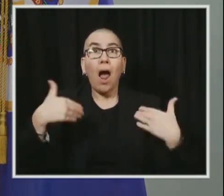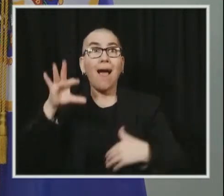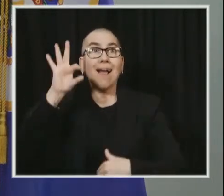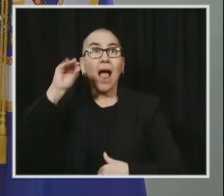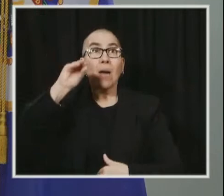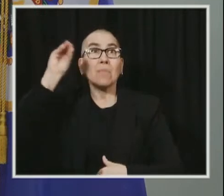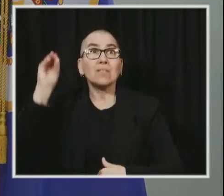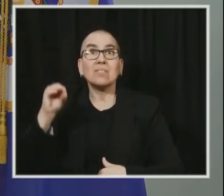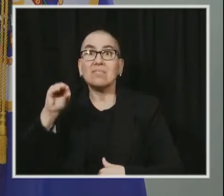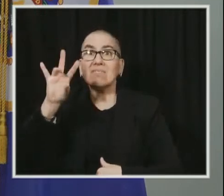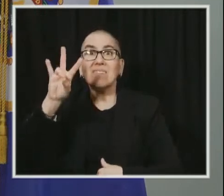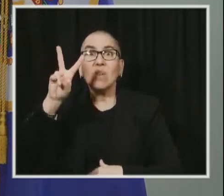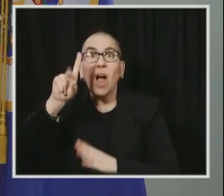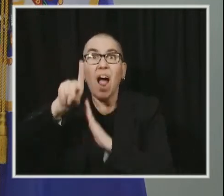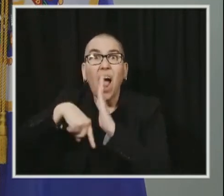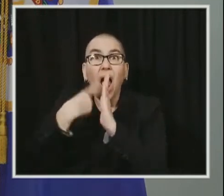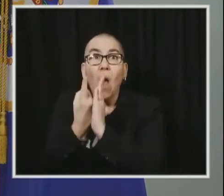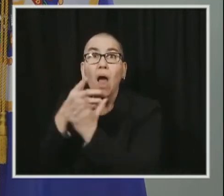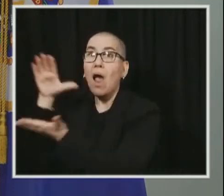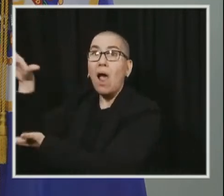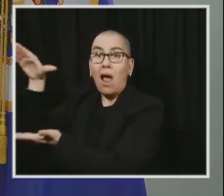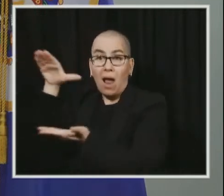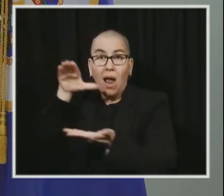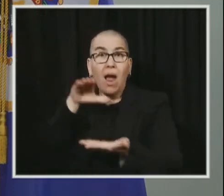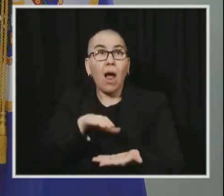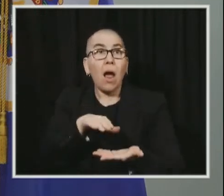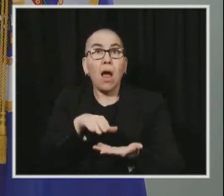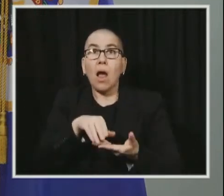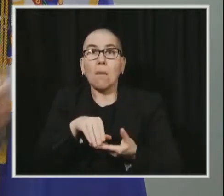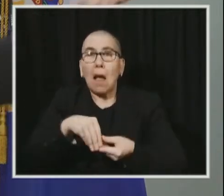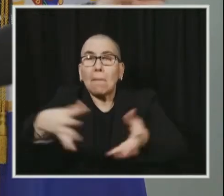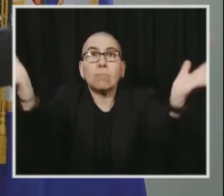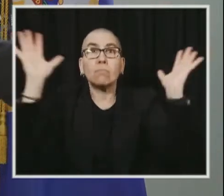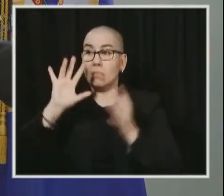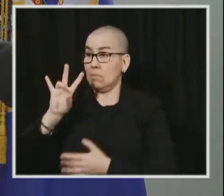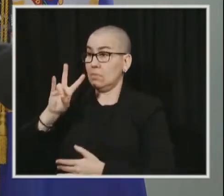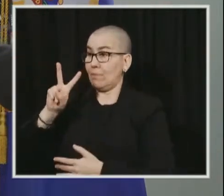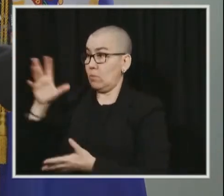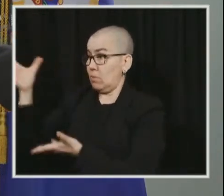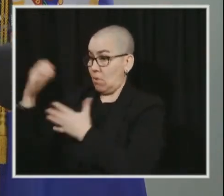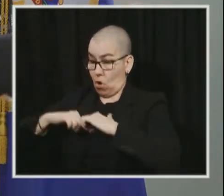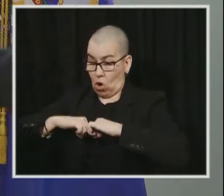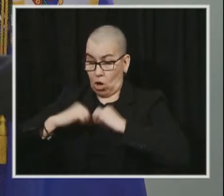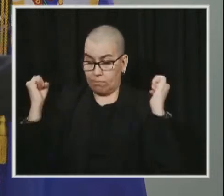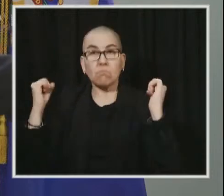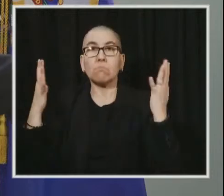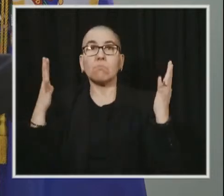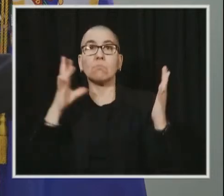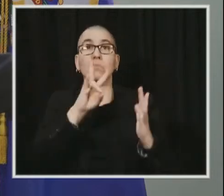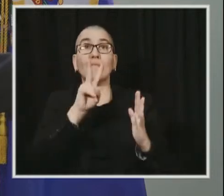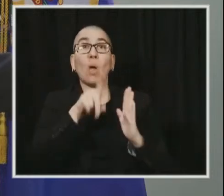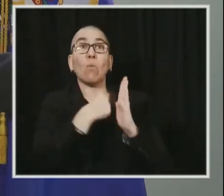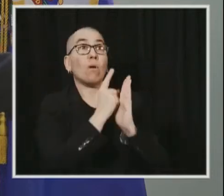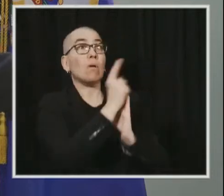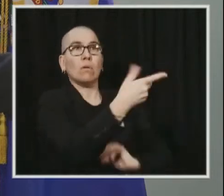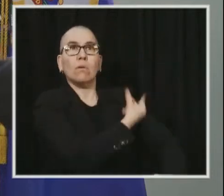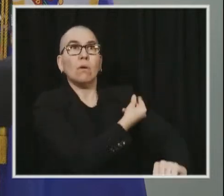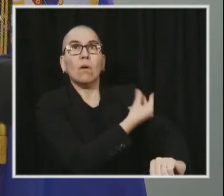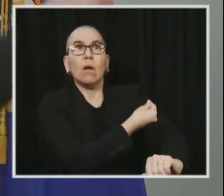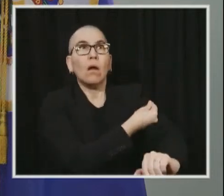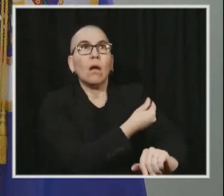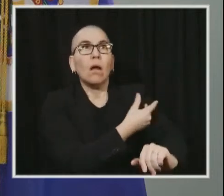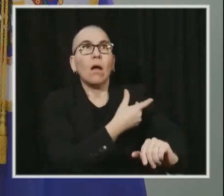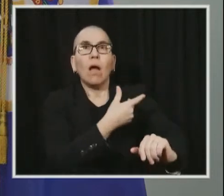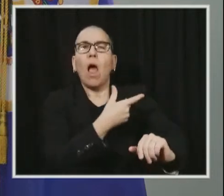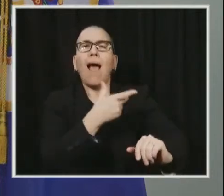72 hours of when they land in Minnesota. And as you saw last week, if they happen to land in Texas, somebody's going to figure them out in the next 10 hours